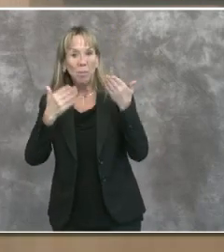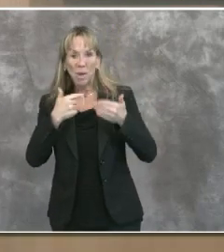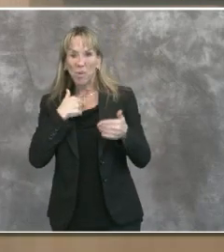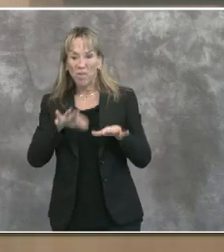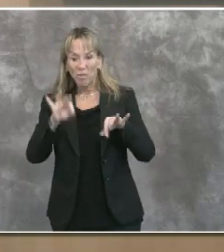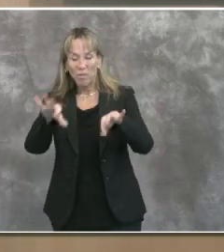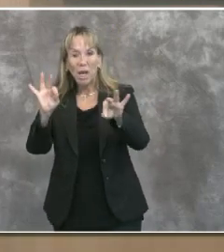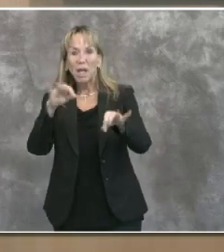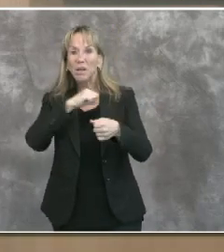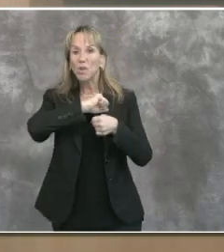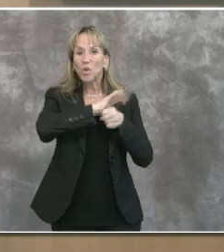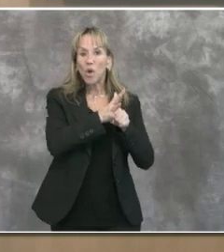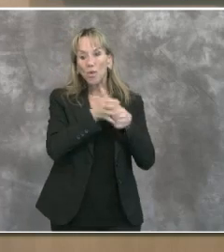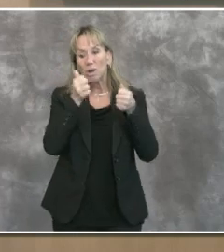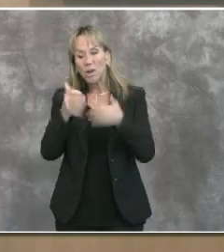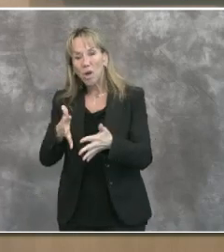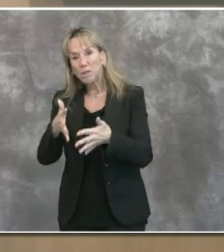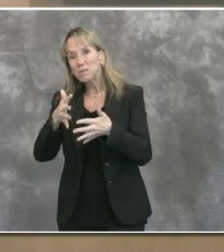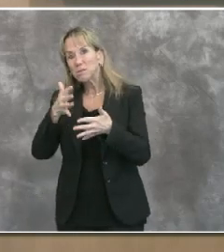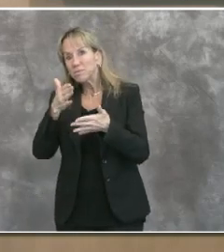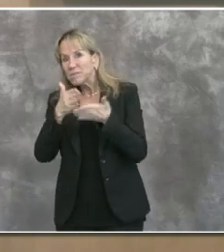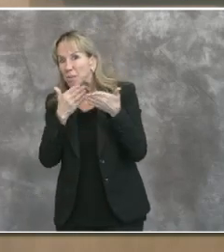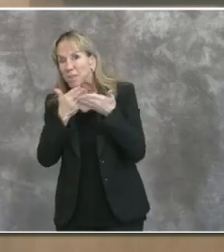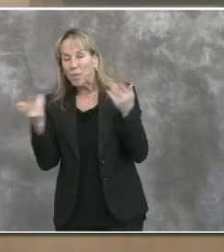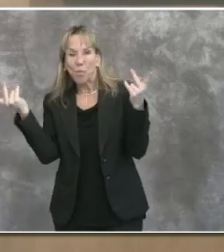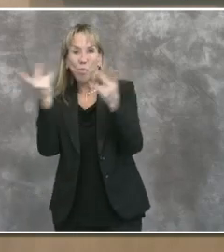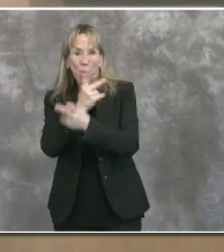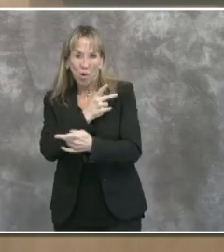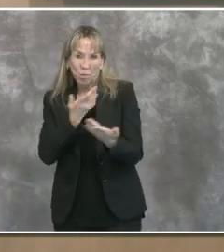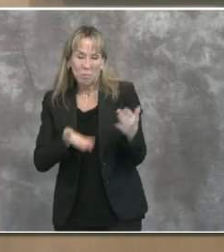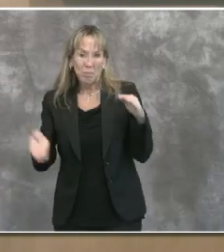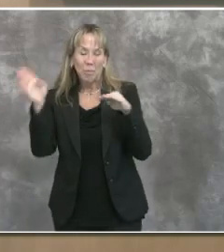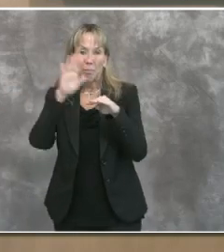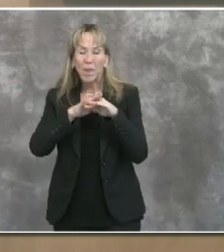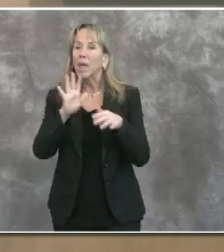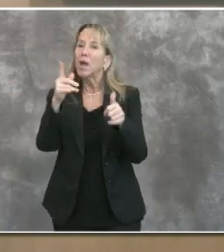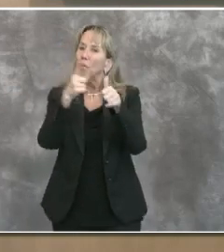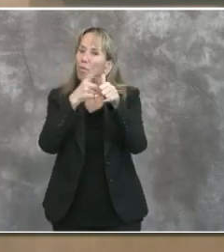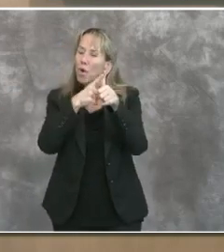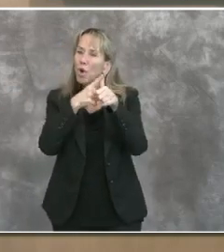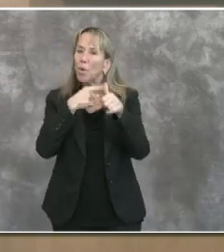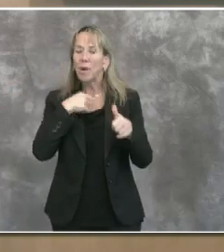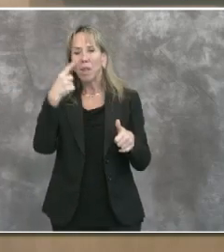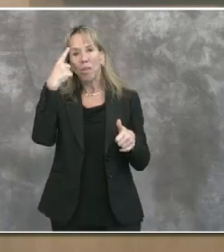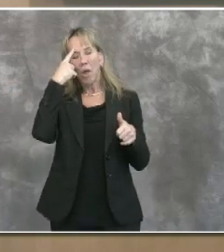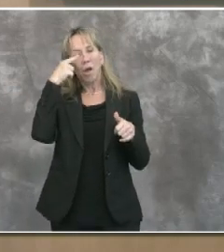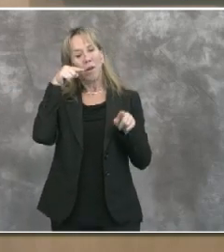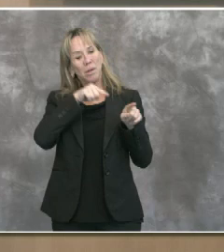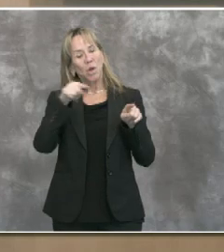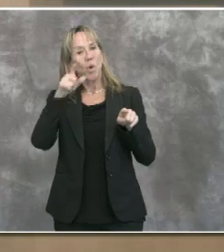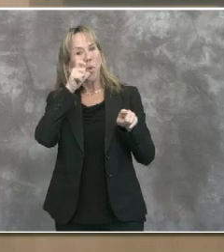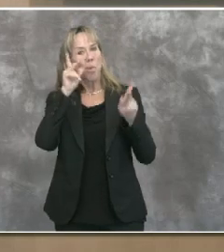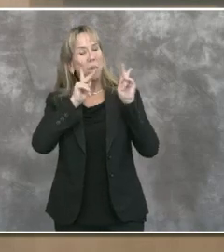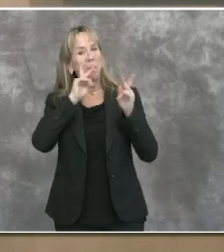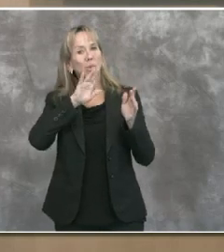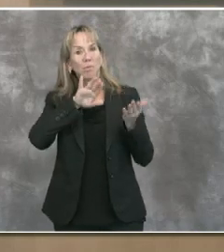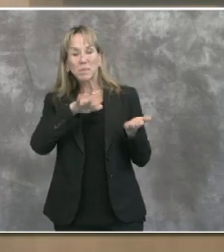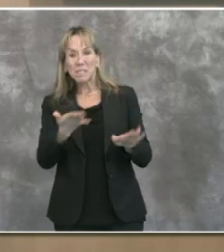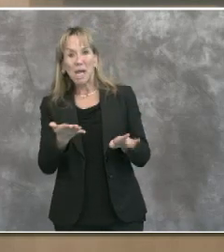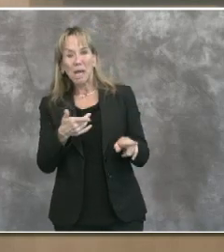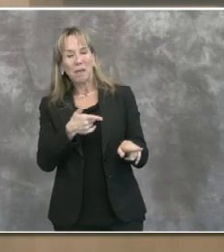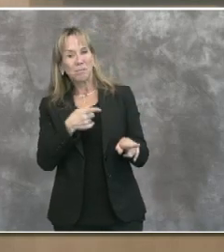by COVID, and it may at first appear that the death is associated with the underlying condition, but really could be